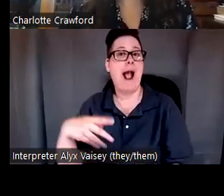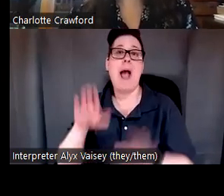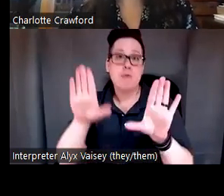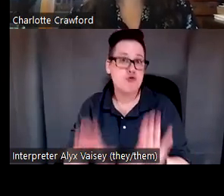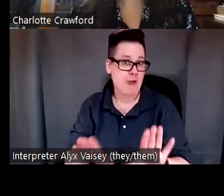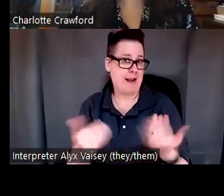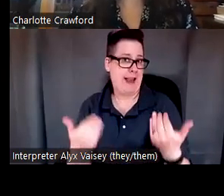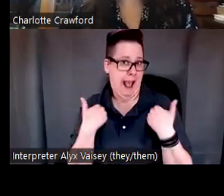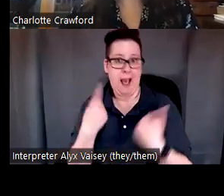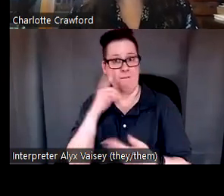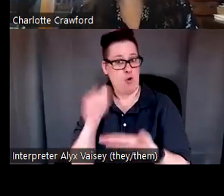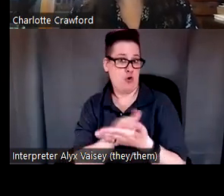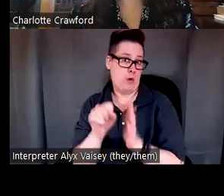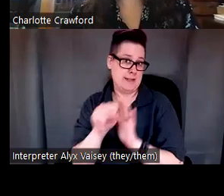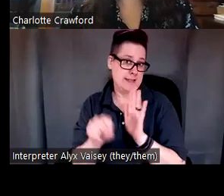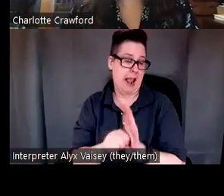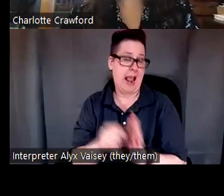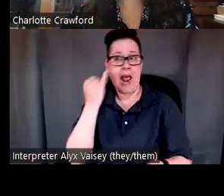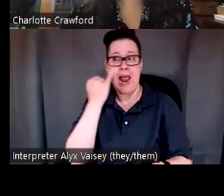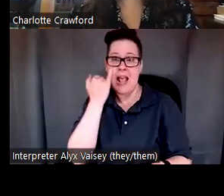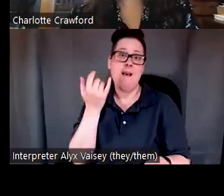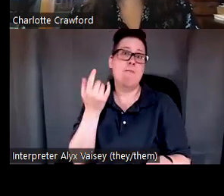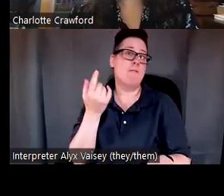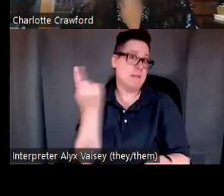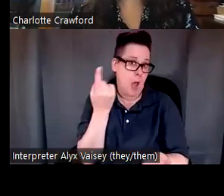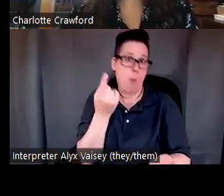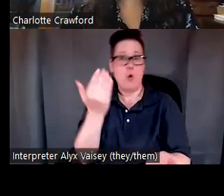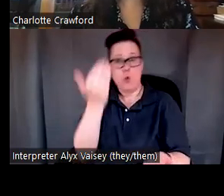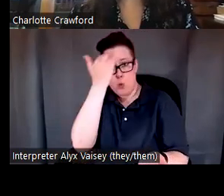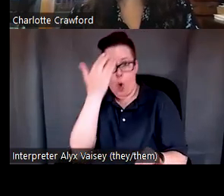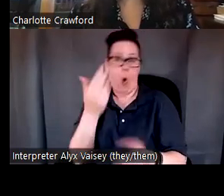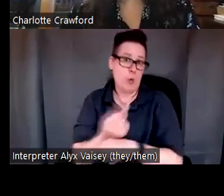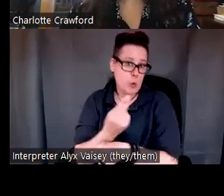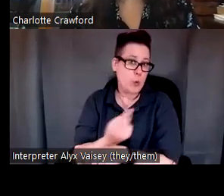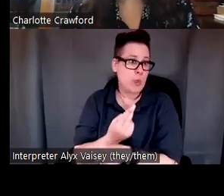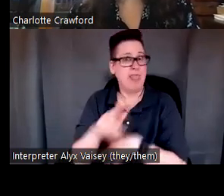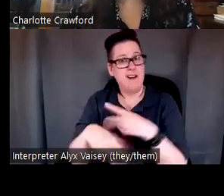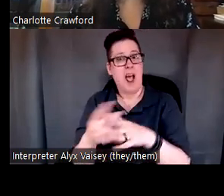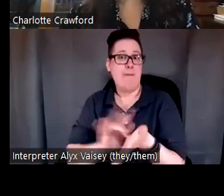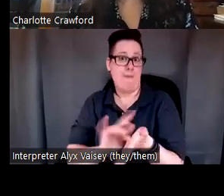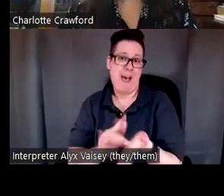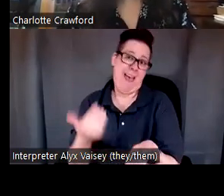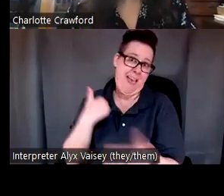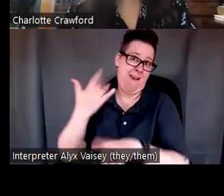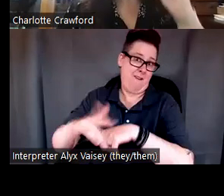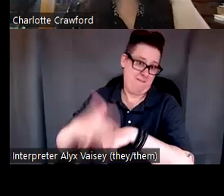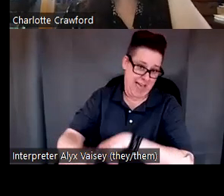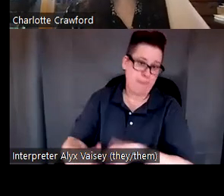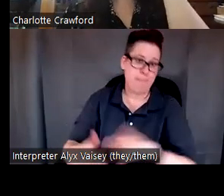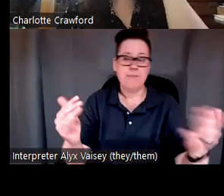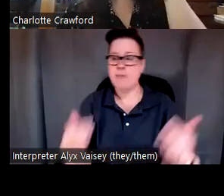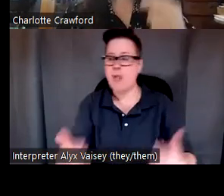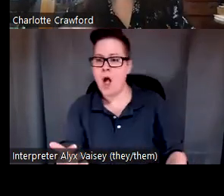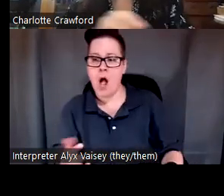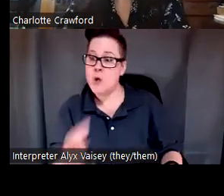for people in New York. And like I said, I don't know of other areas if it runs. And then we are just about winding